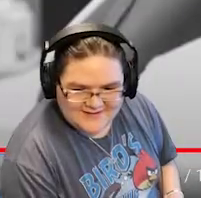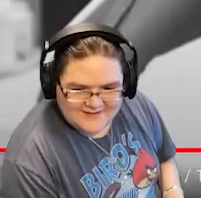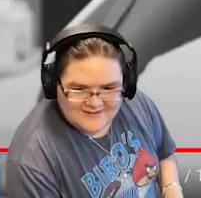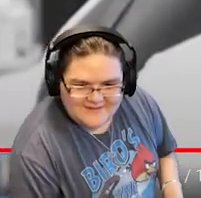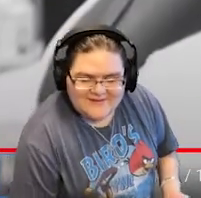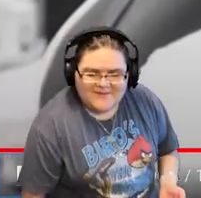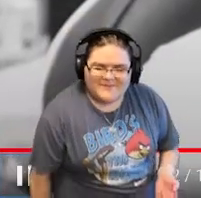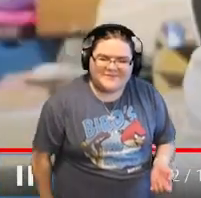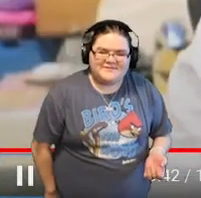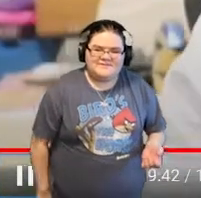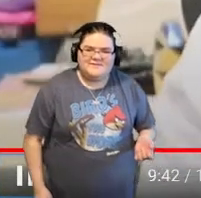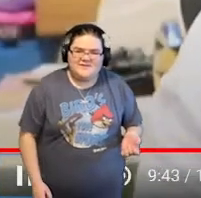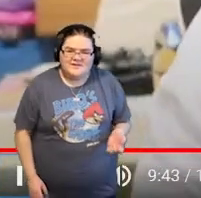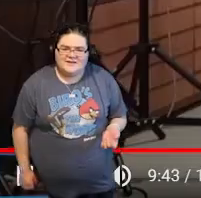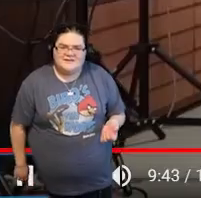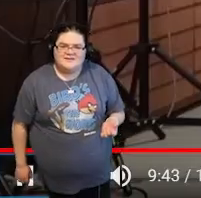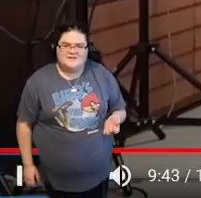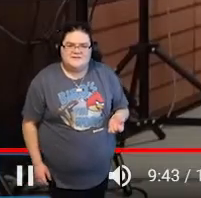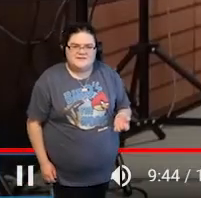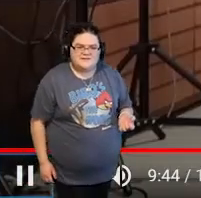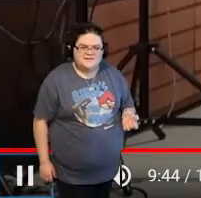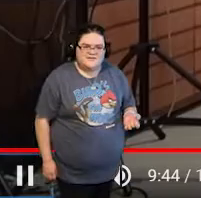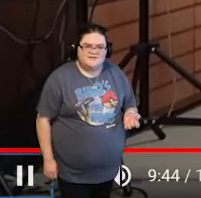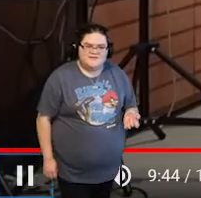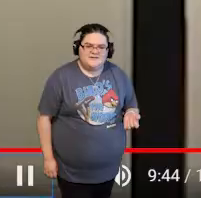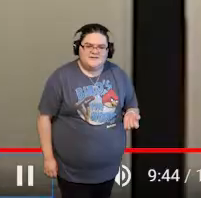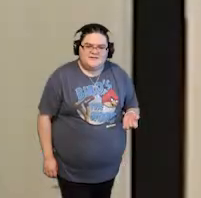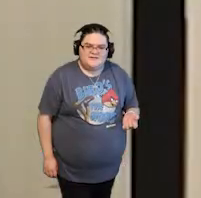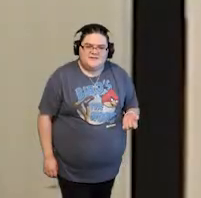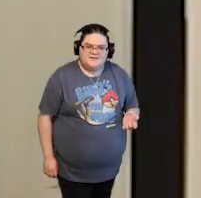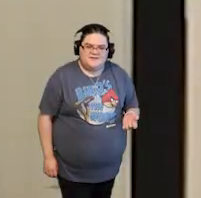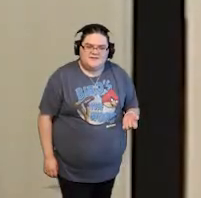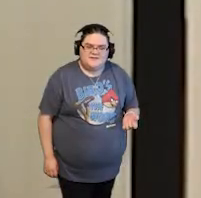time. Okay.